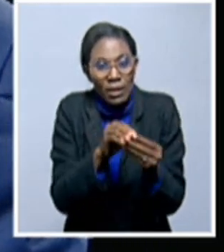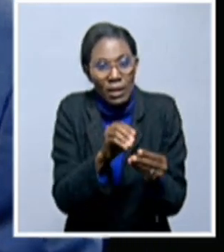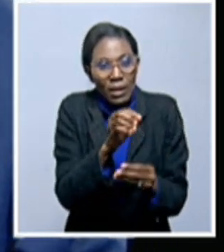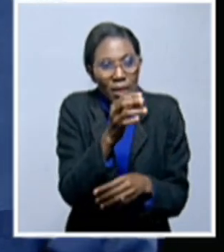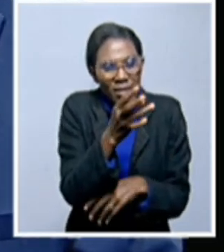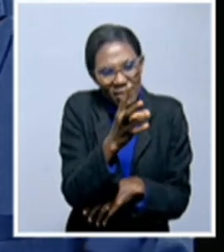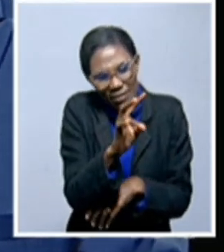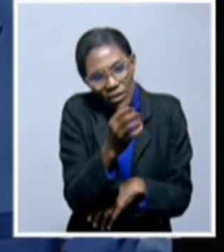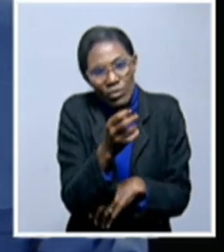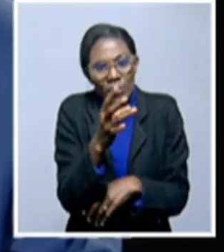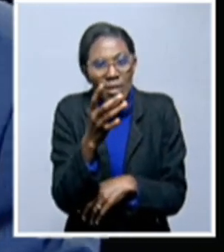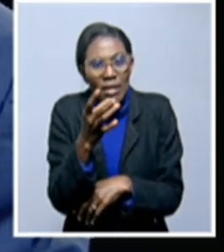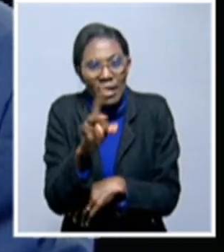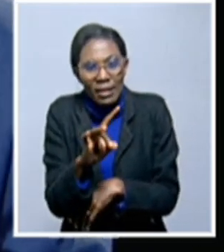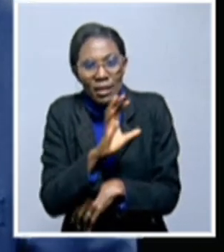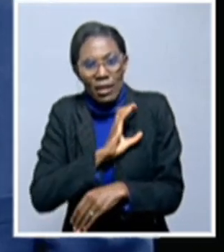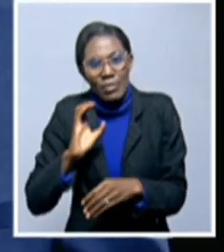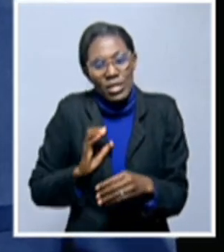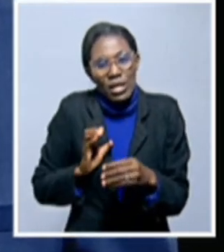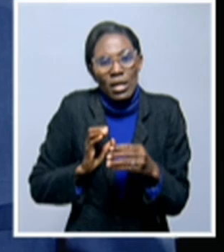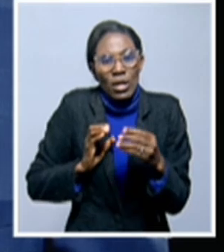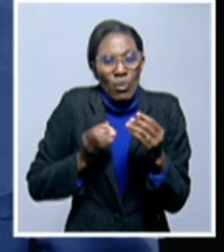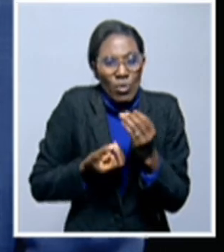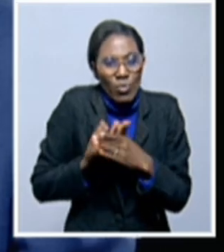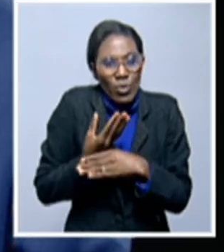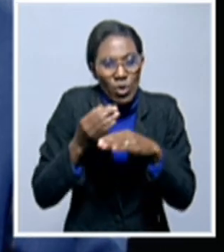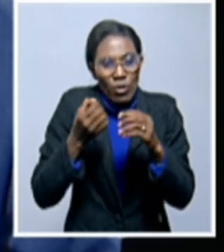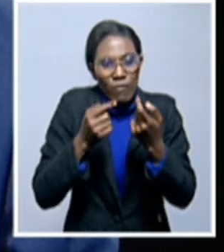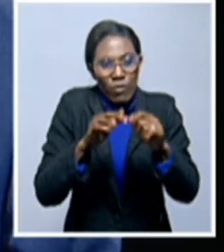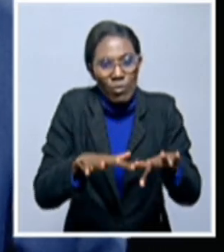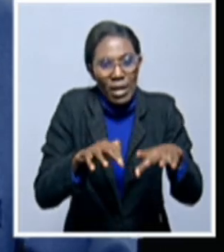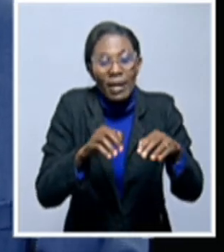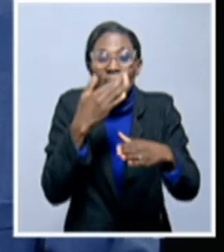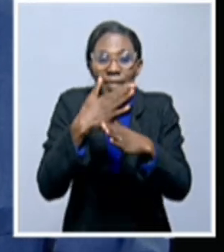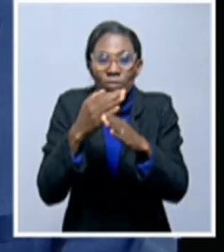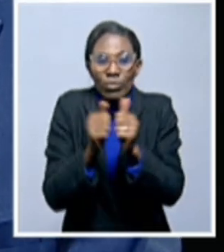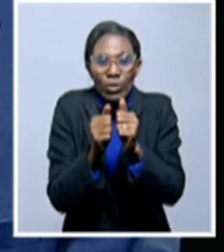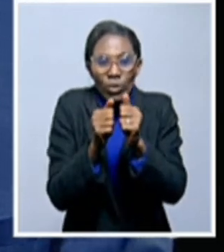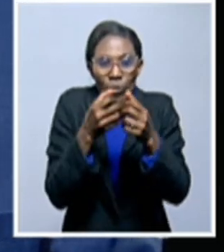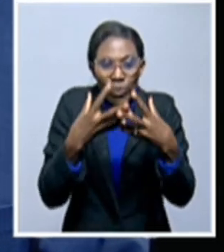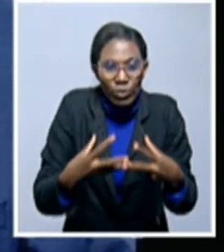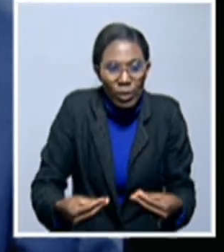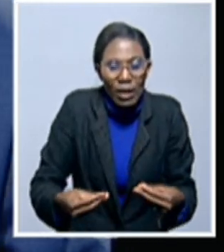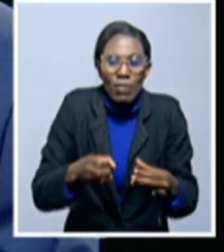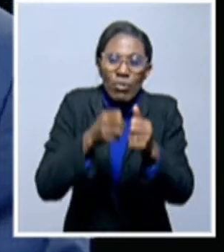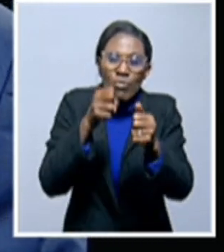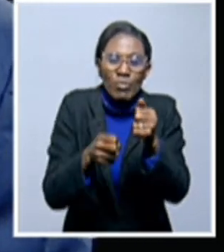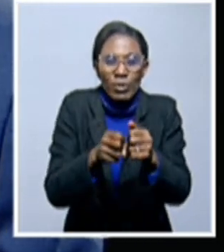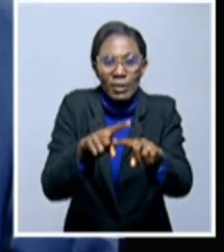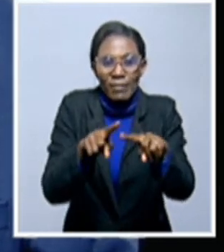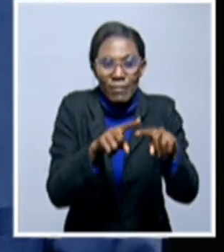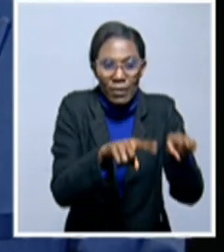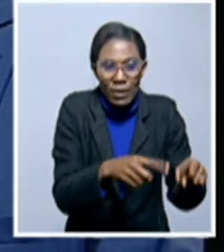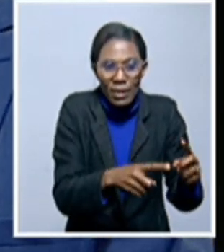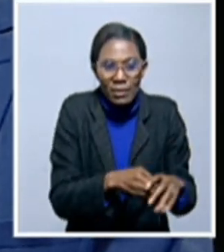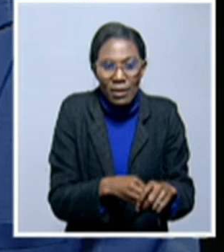7 or 8 parliamentary standing committee that deals with different issues. So, when a motion is referred to a parliamentary standing committee,